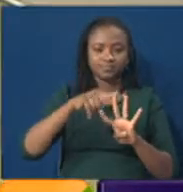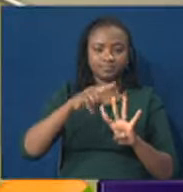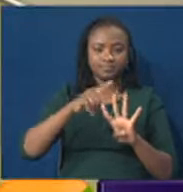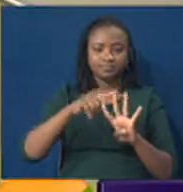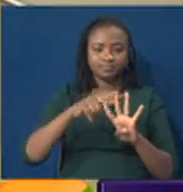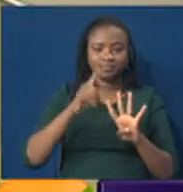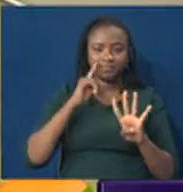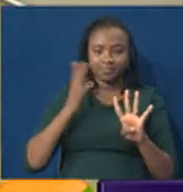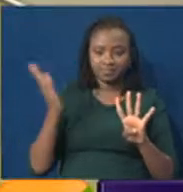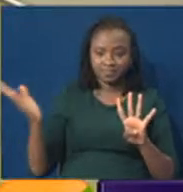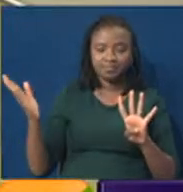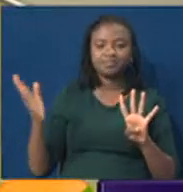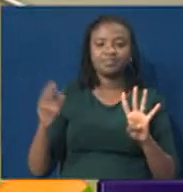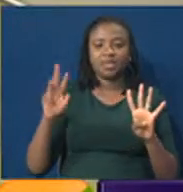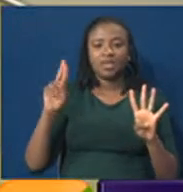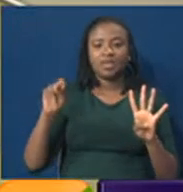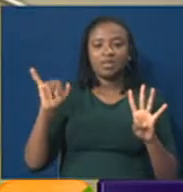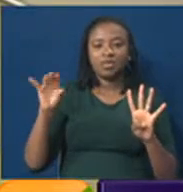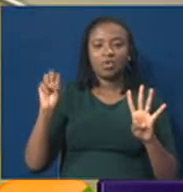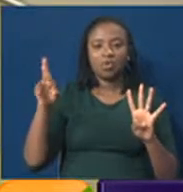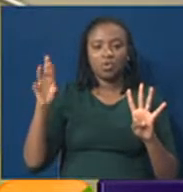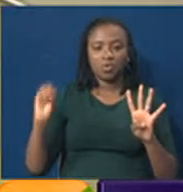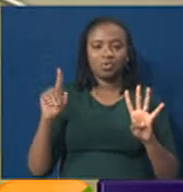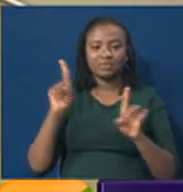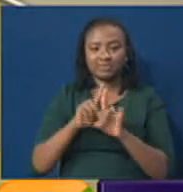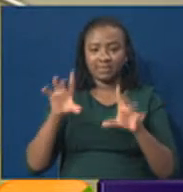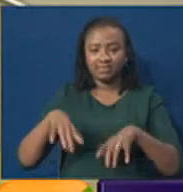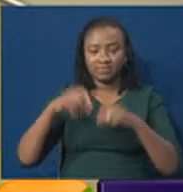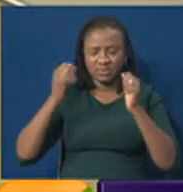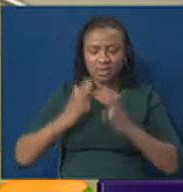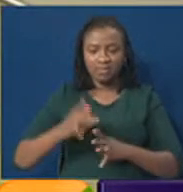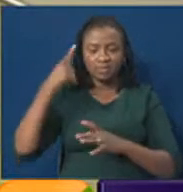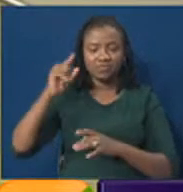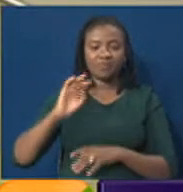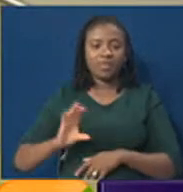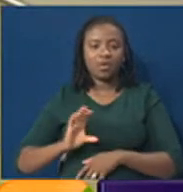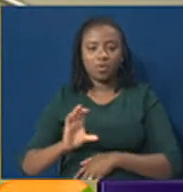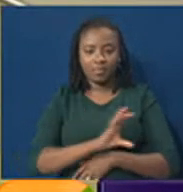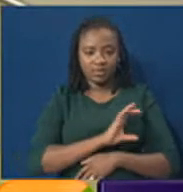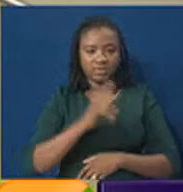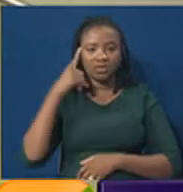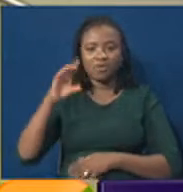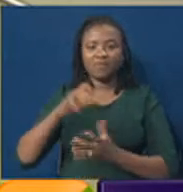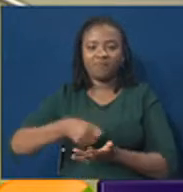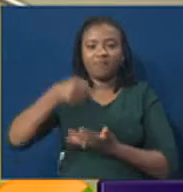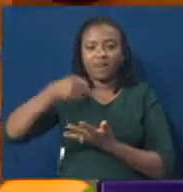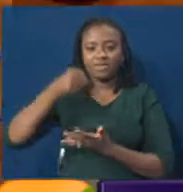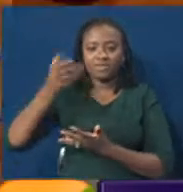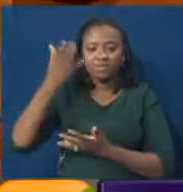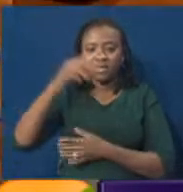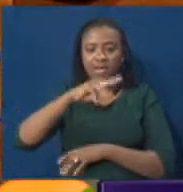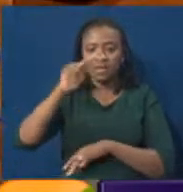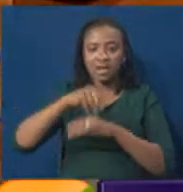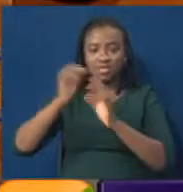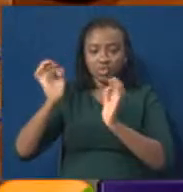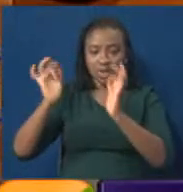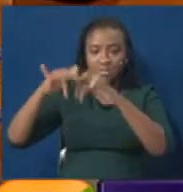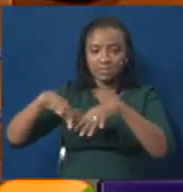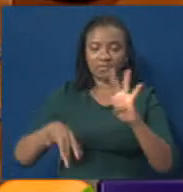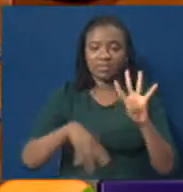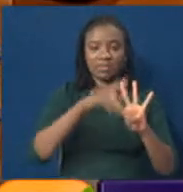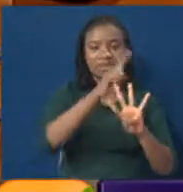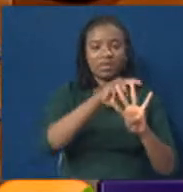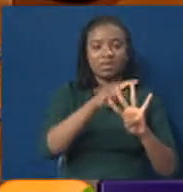Kiharu lawmaker Didi Nyoro, who as well is the chairperson of the Budget and Appropriations Committee of the National Assembly, as well as Ndereitu Muredhi,